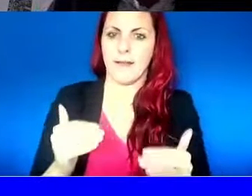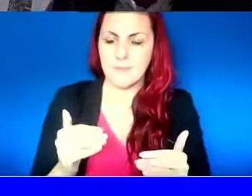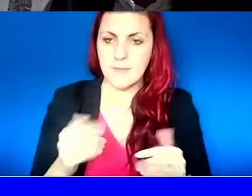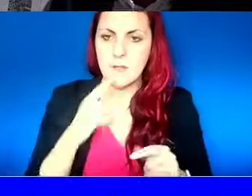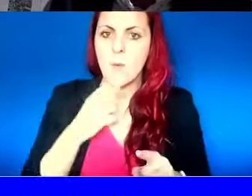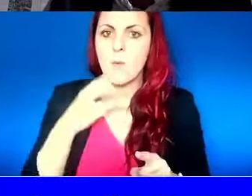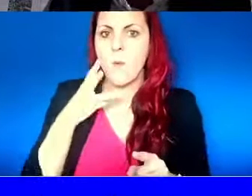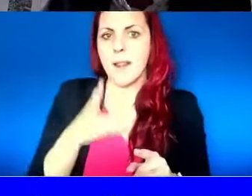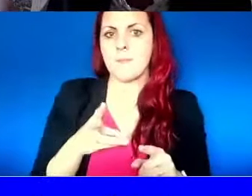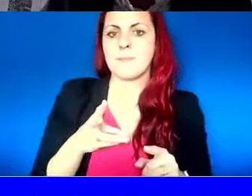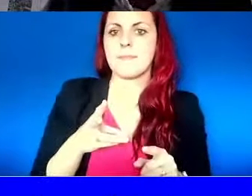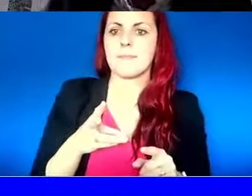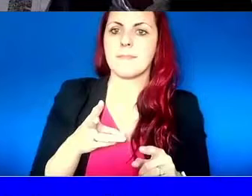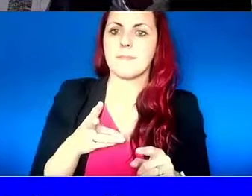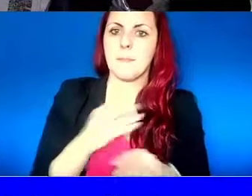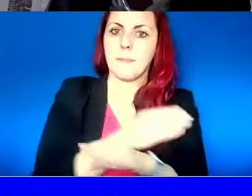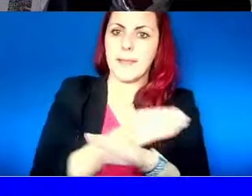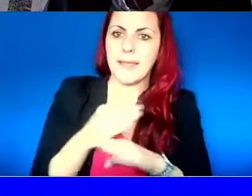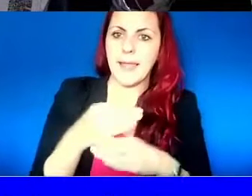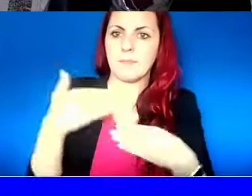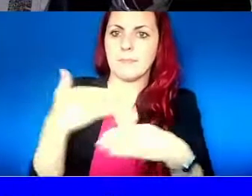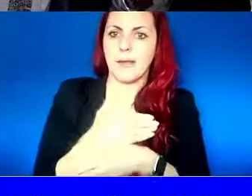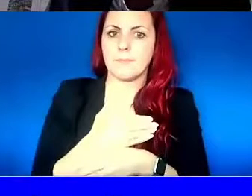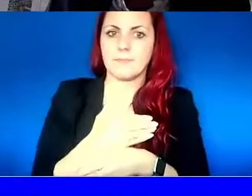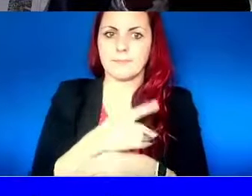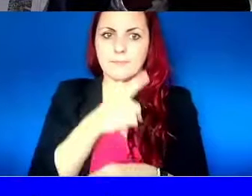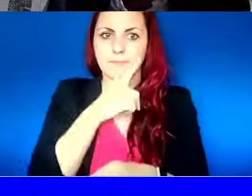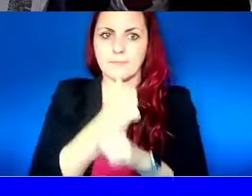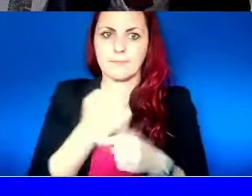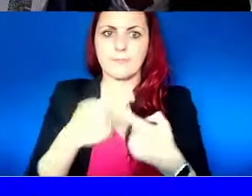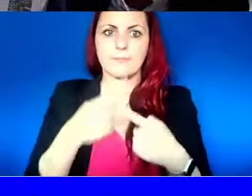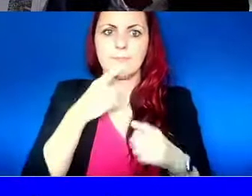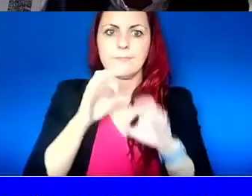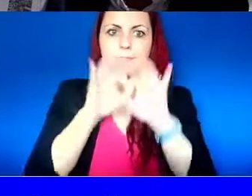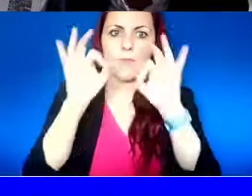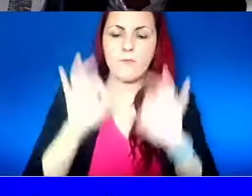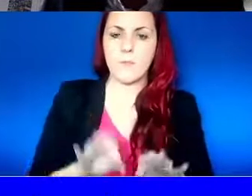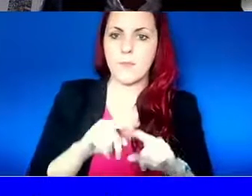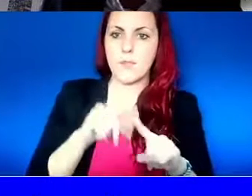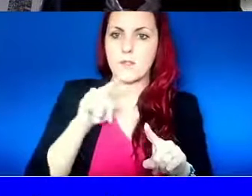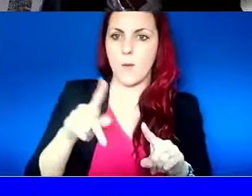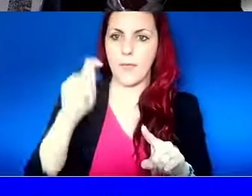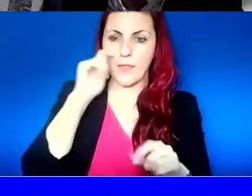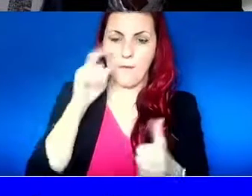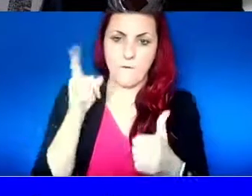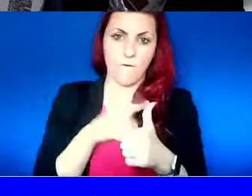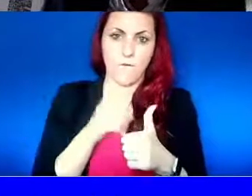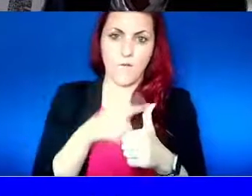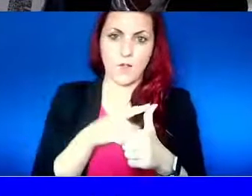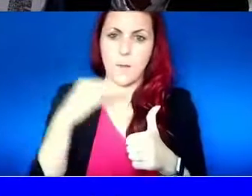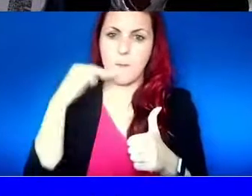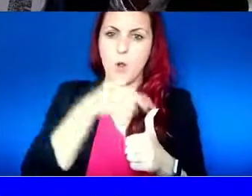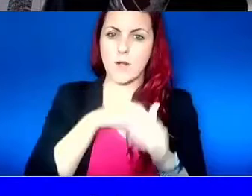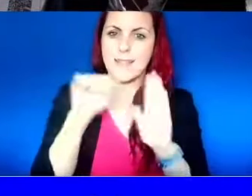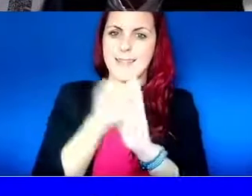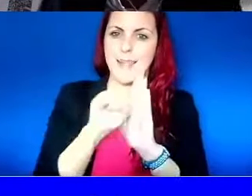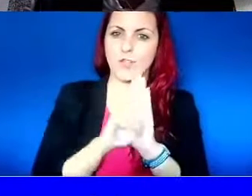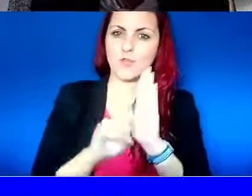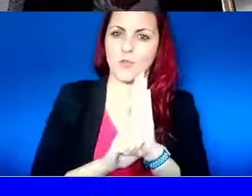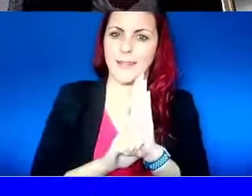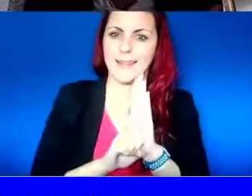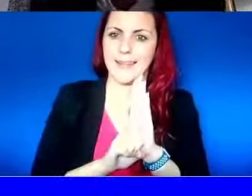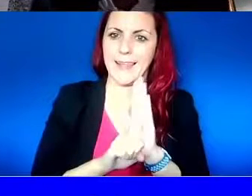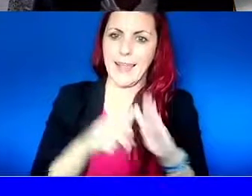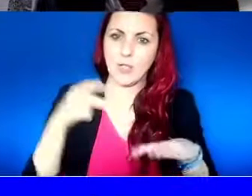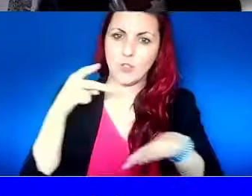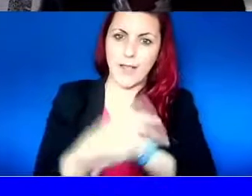going to begin by explaining Ireland's special measures framework. And I think the first significant statutory intervention in the